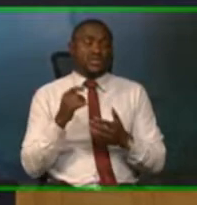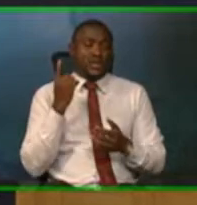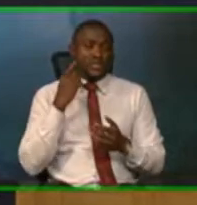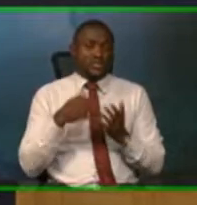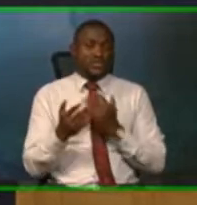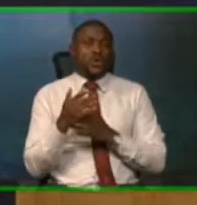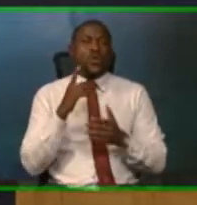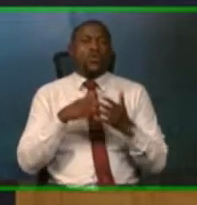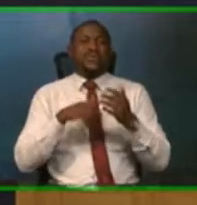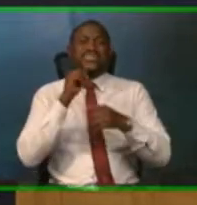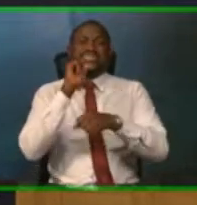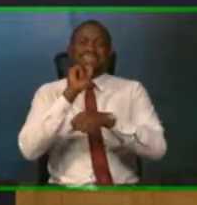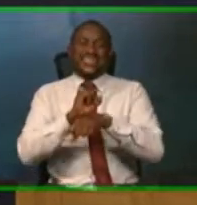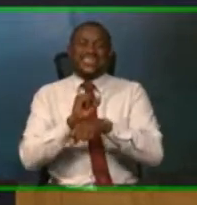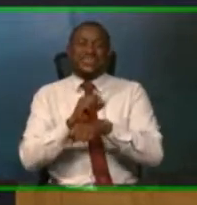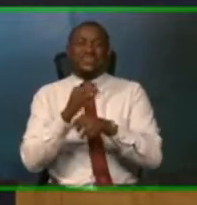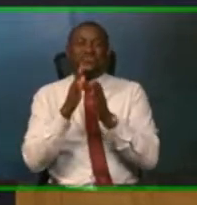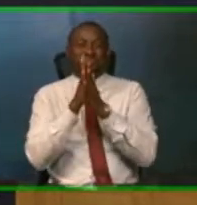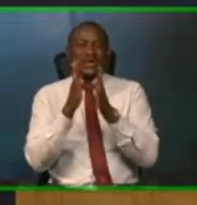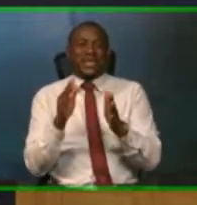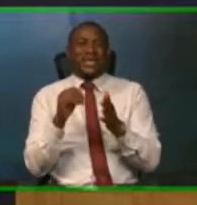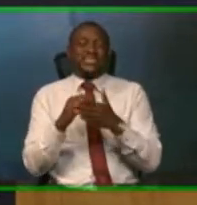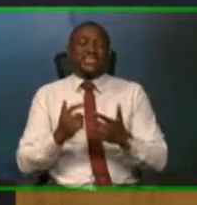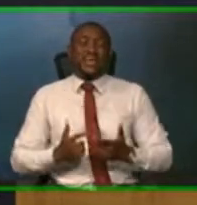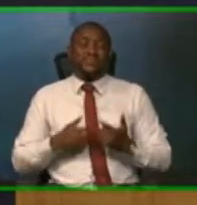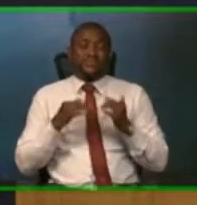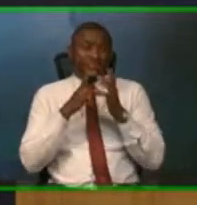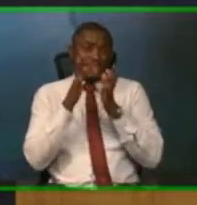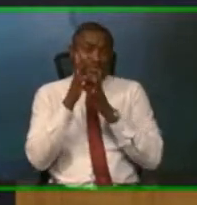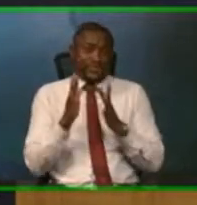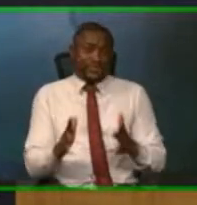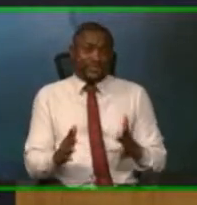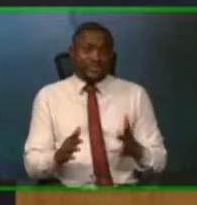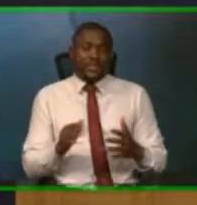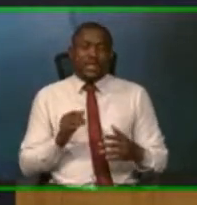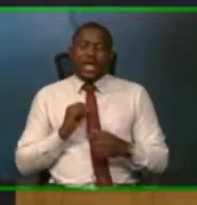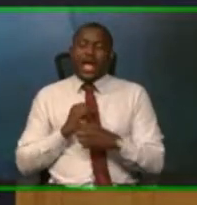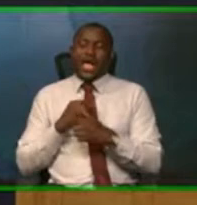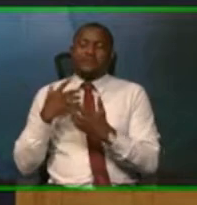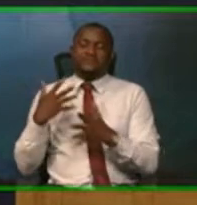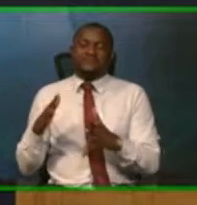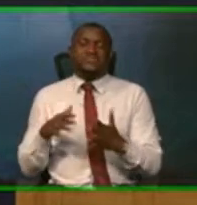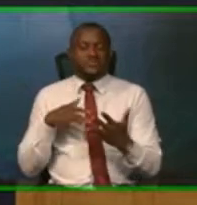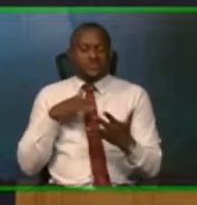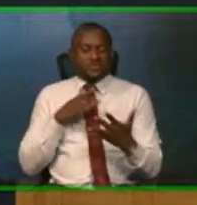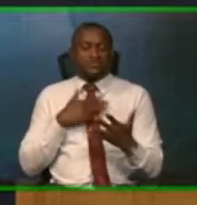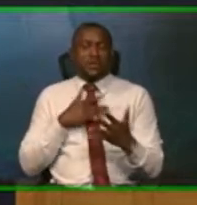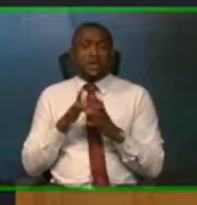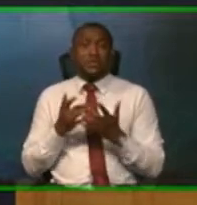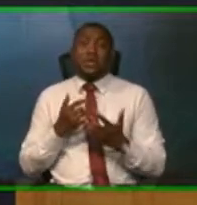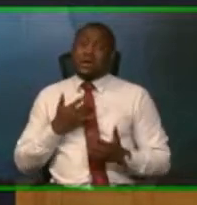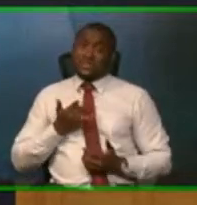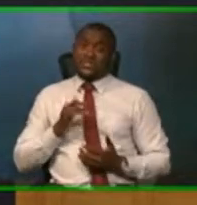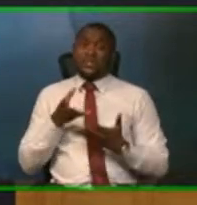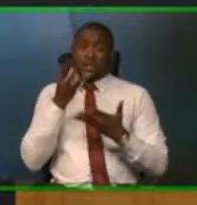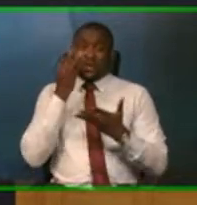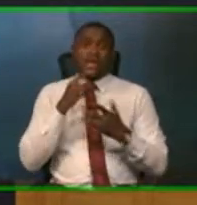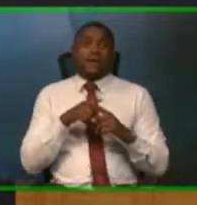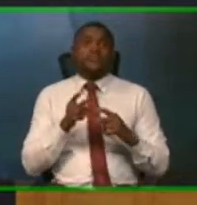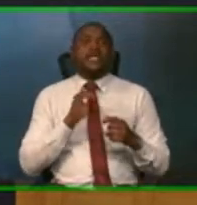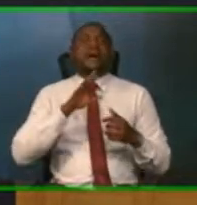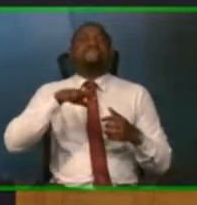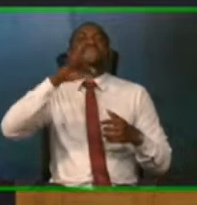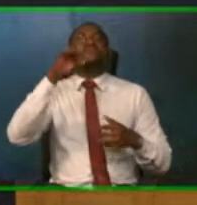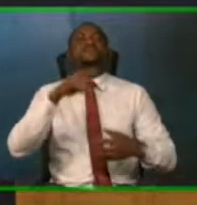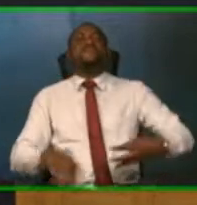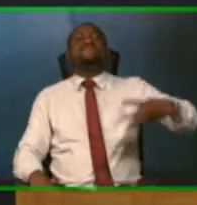what is the assignment of prayer in the life of the believer? I have studied my Bible and I'm still a student learning, but I have found